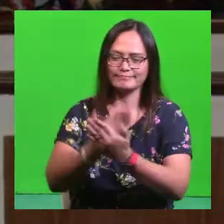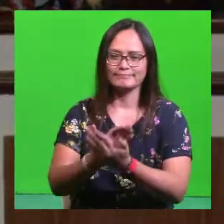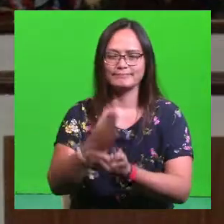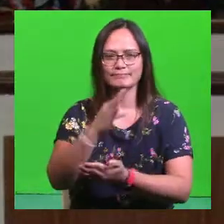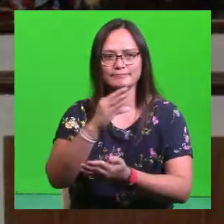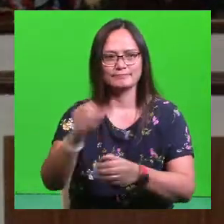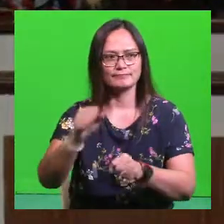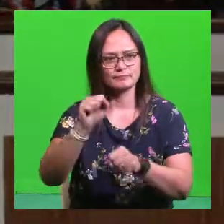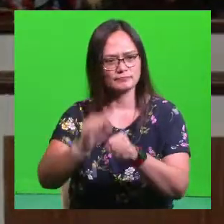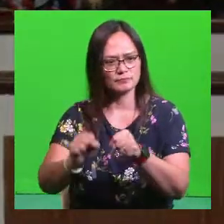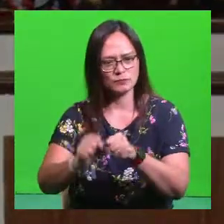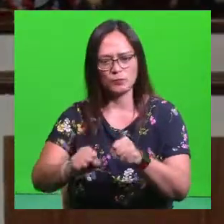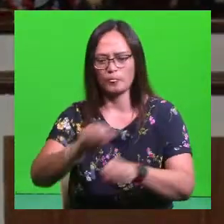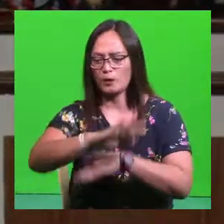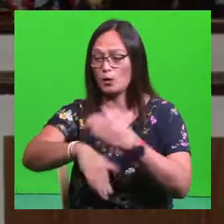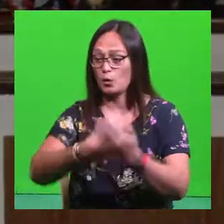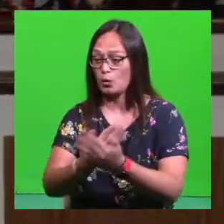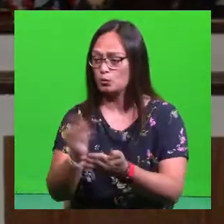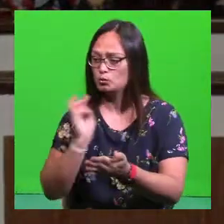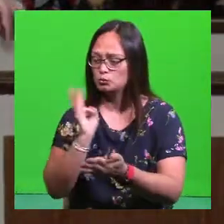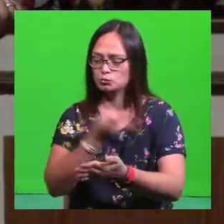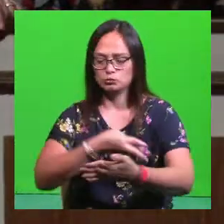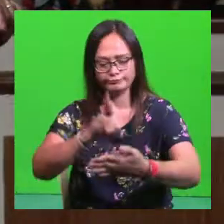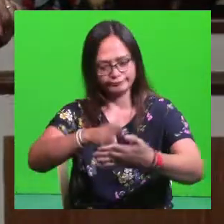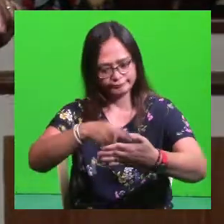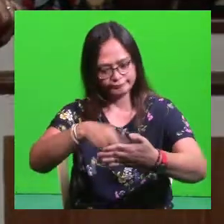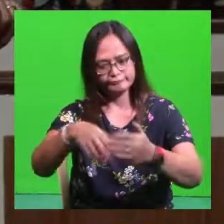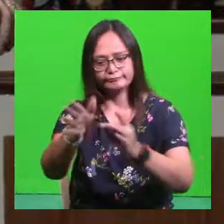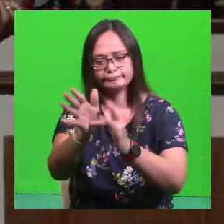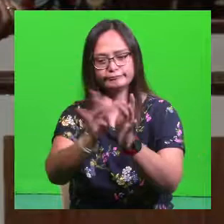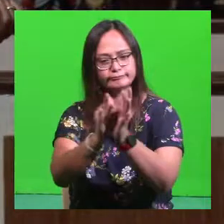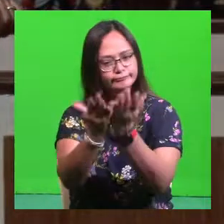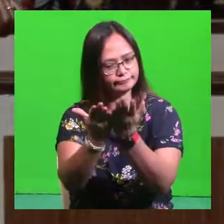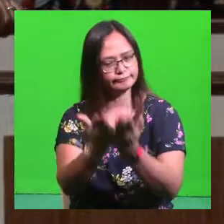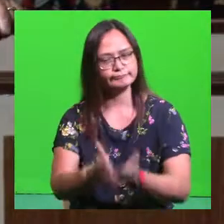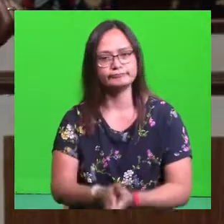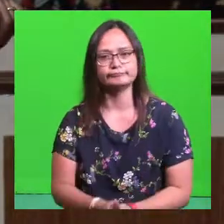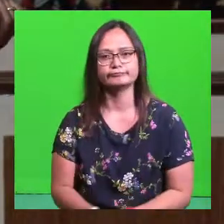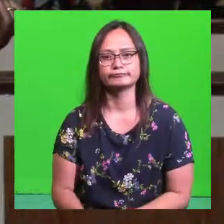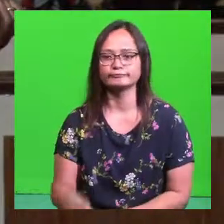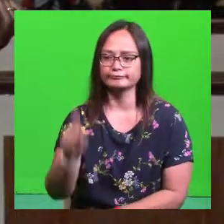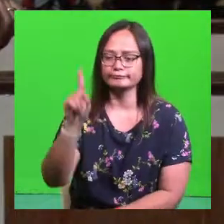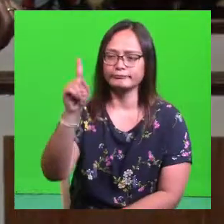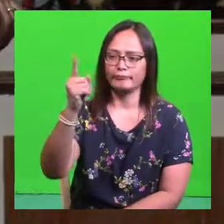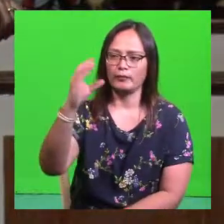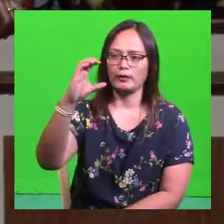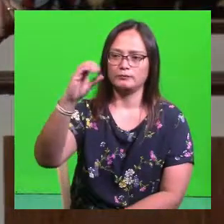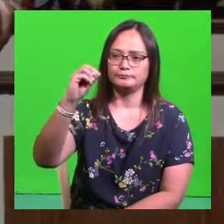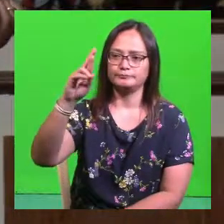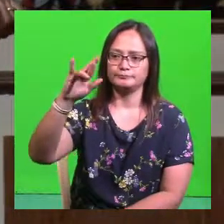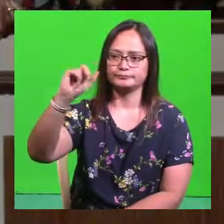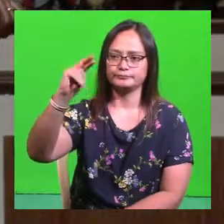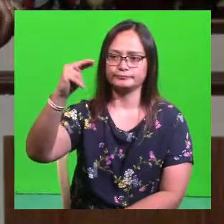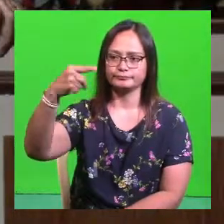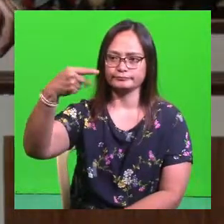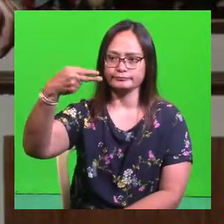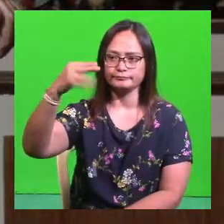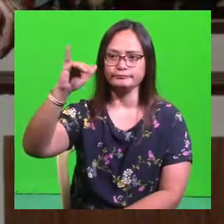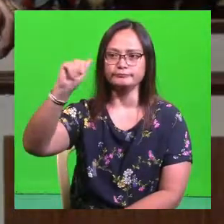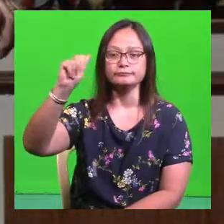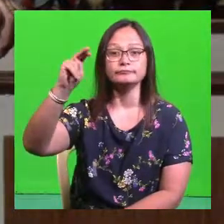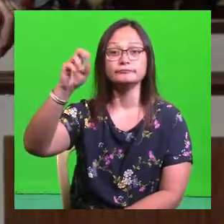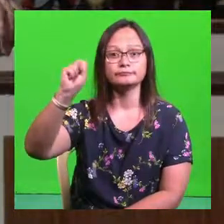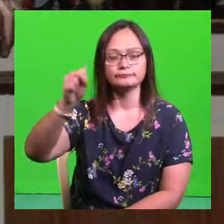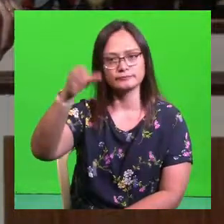sa salita ng Diyos. Doon sa 1 Corinthians chapter 15, binasa po natin kanina, and